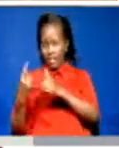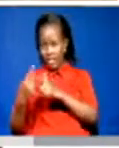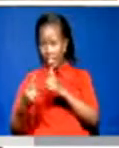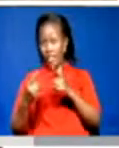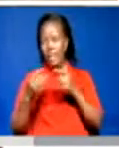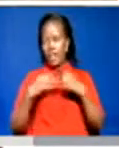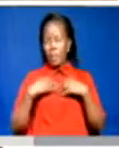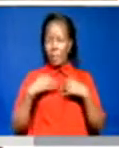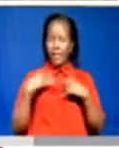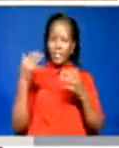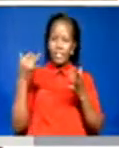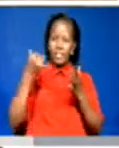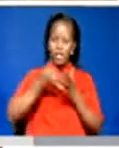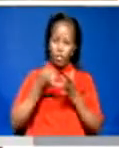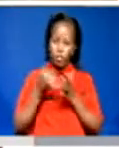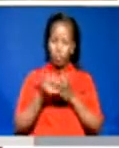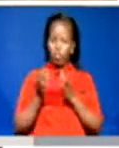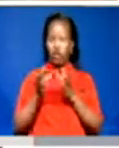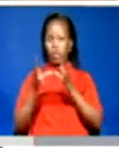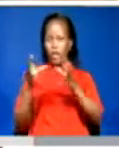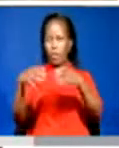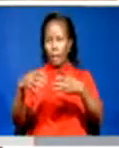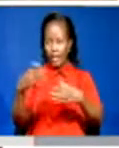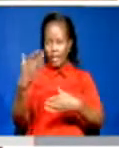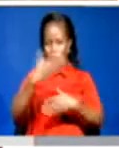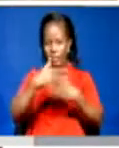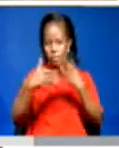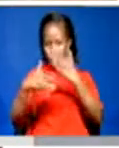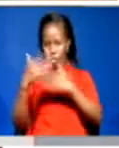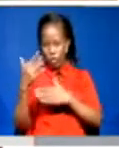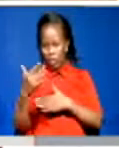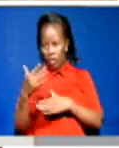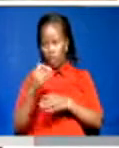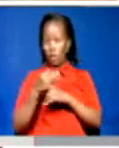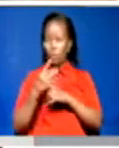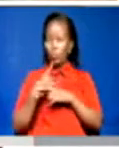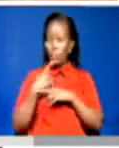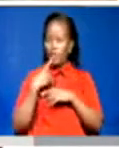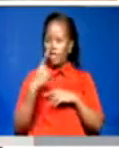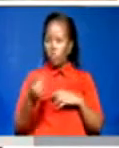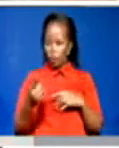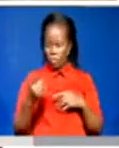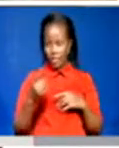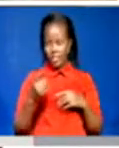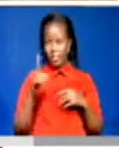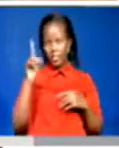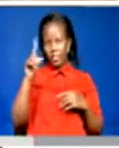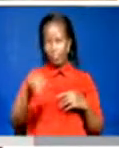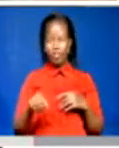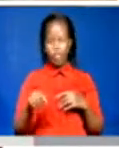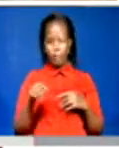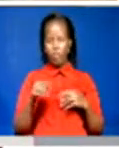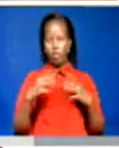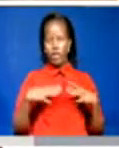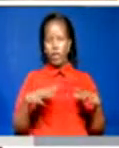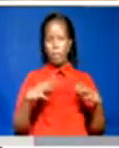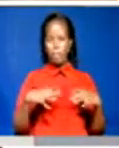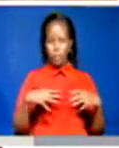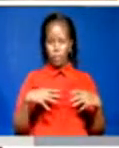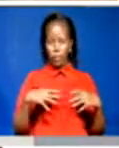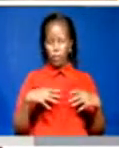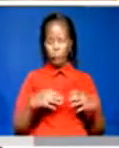Kenya Mortgage Refinancing and other corporates to ensure that it's affordable for Kenyans.